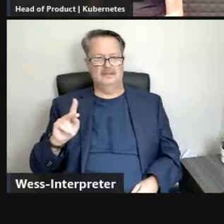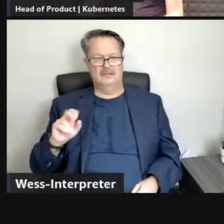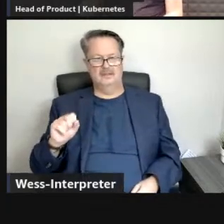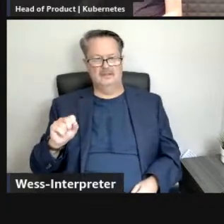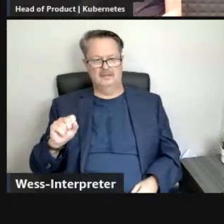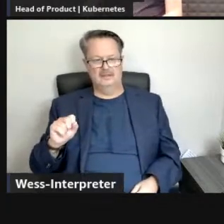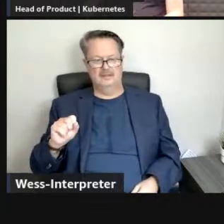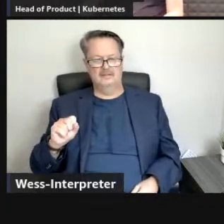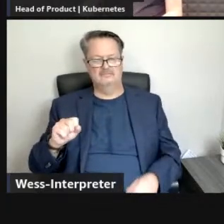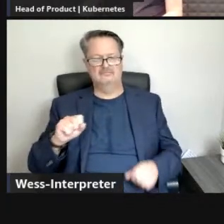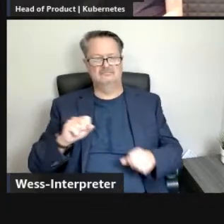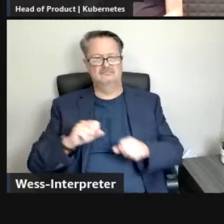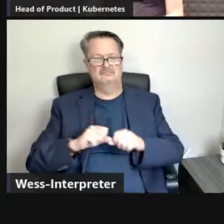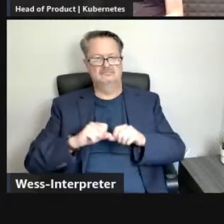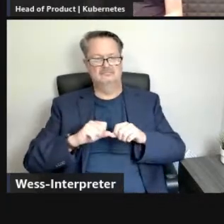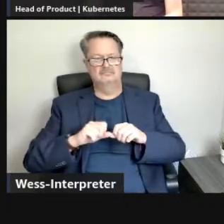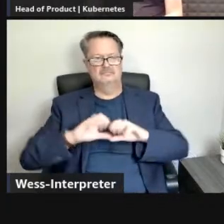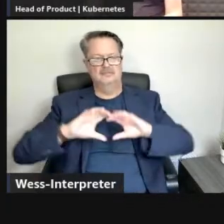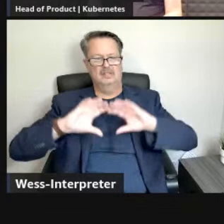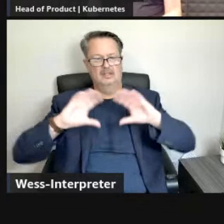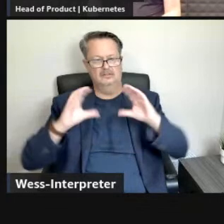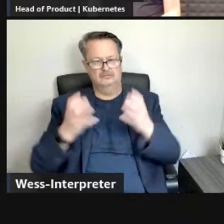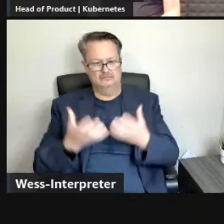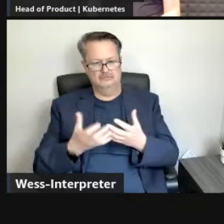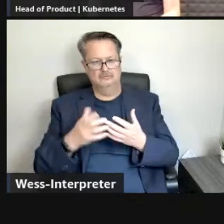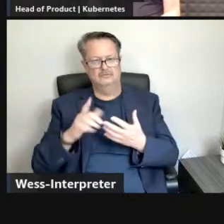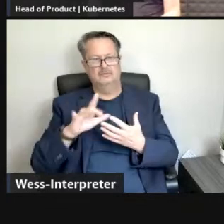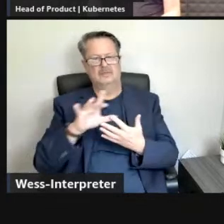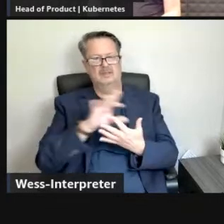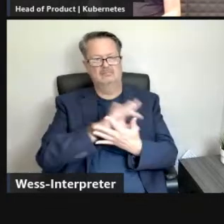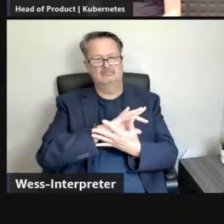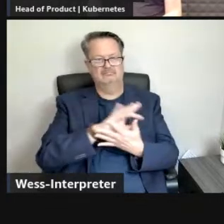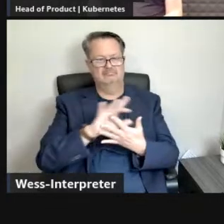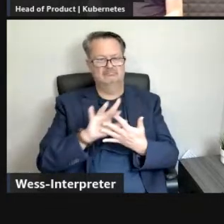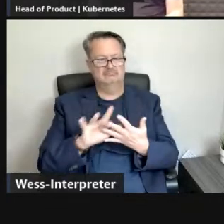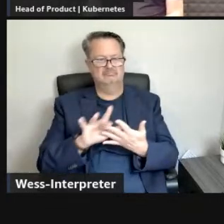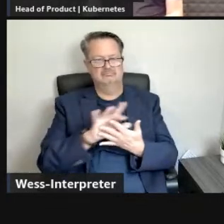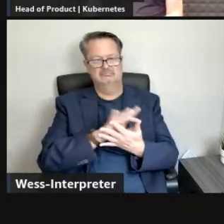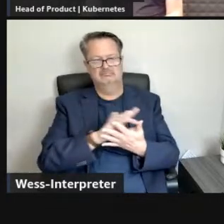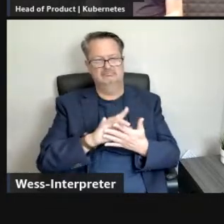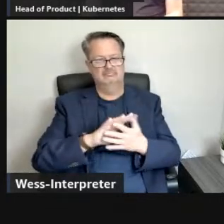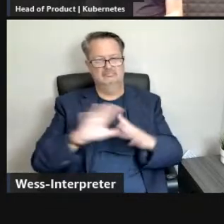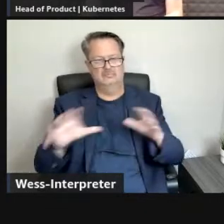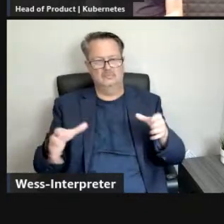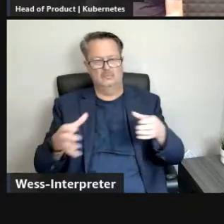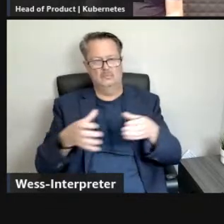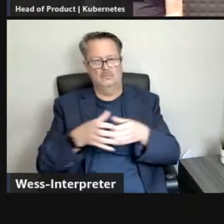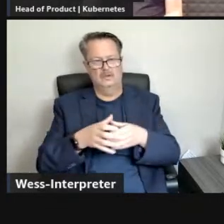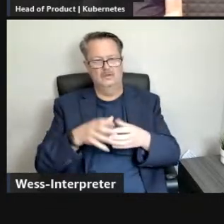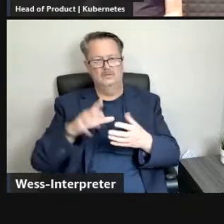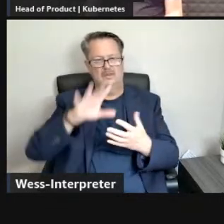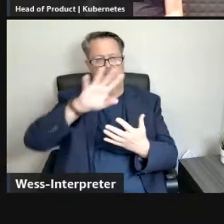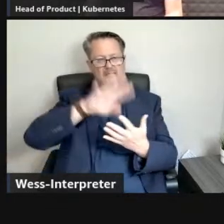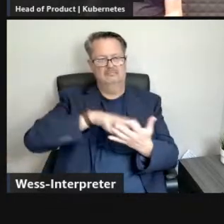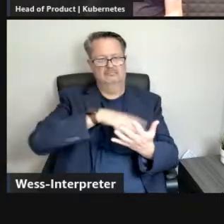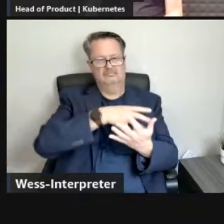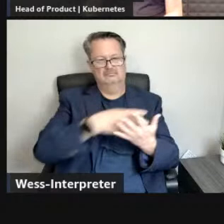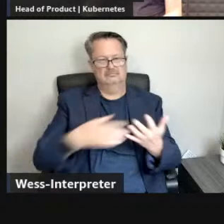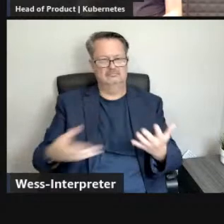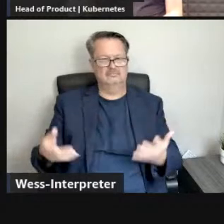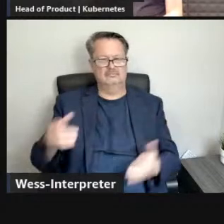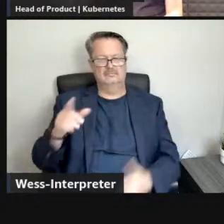out the cluster and all the tools that you need to run on it in a single place. So you can template that out in Terraform or